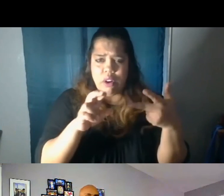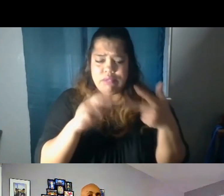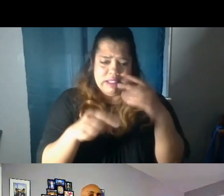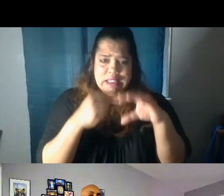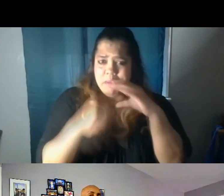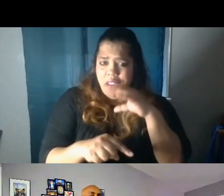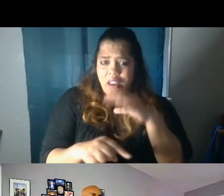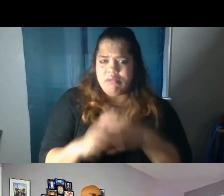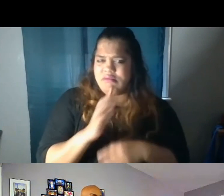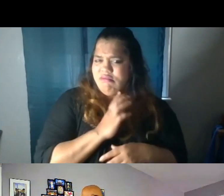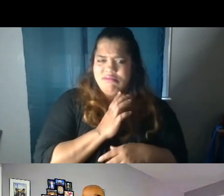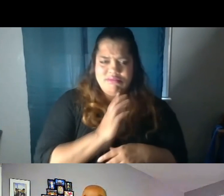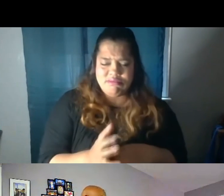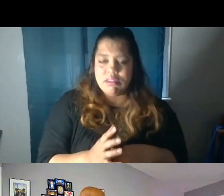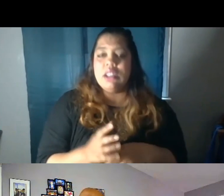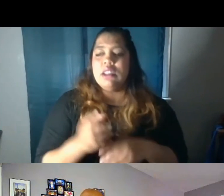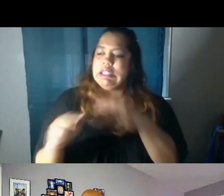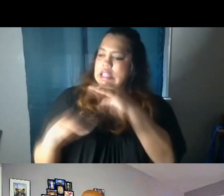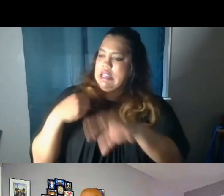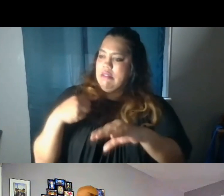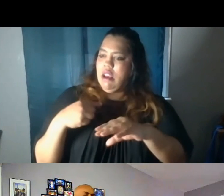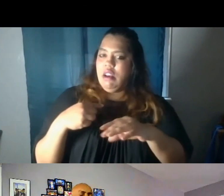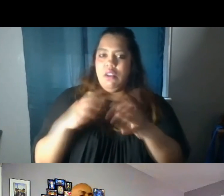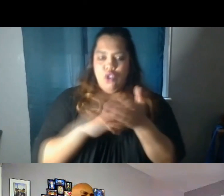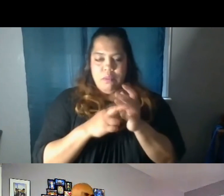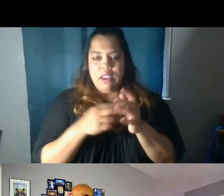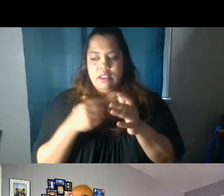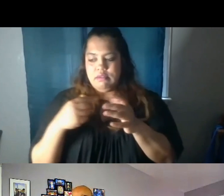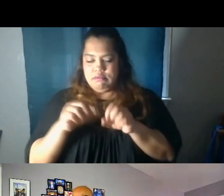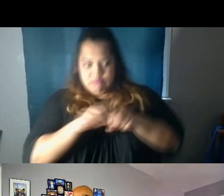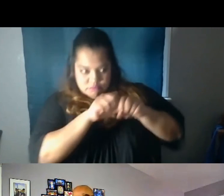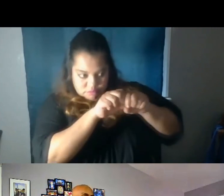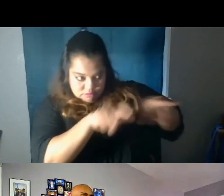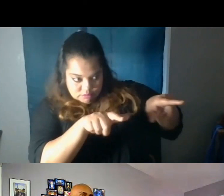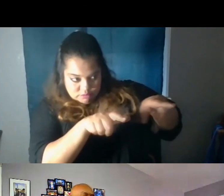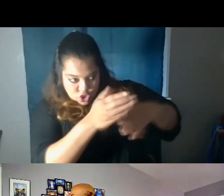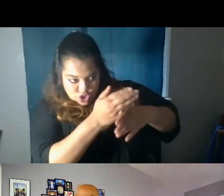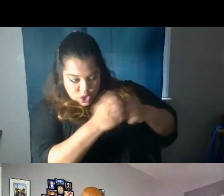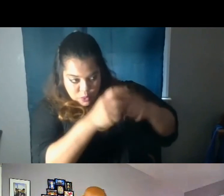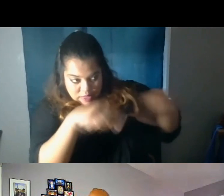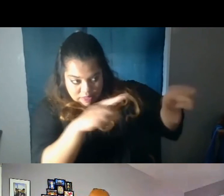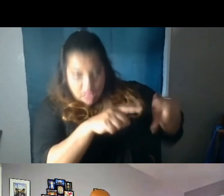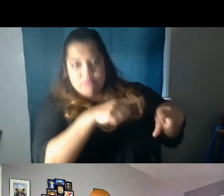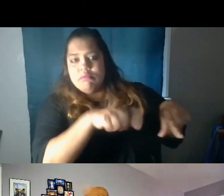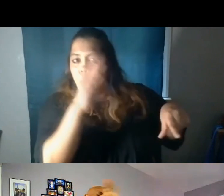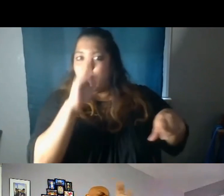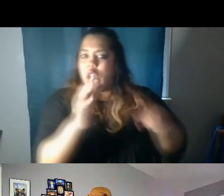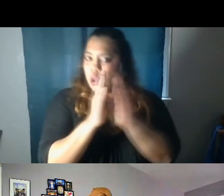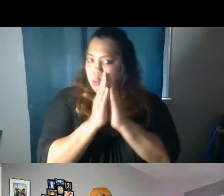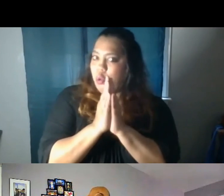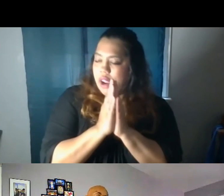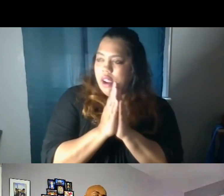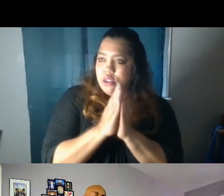then it's shared with the prac corps, and everyone prays regarding knowing your truth and your highest and best. So keep in mind, there are a